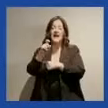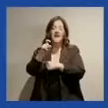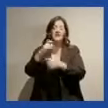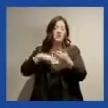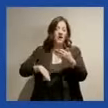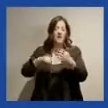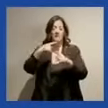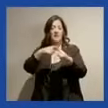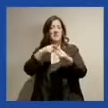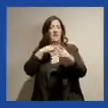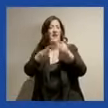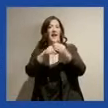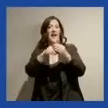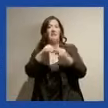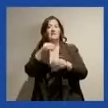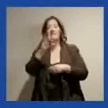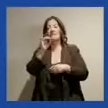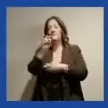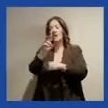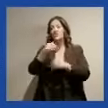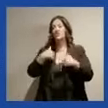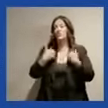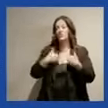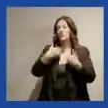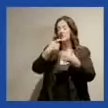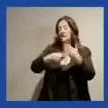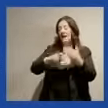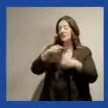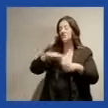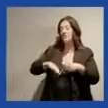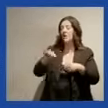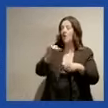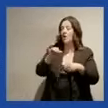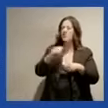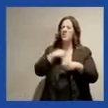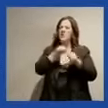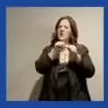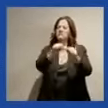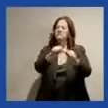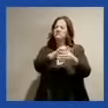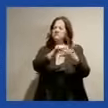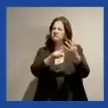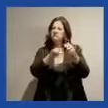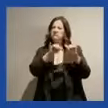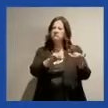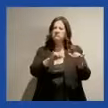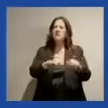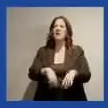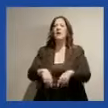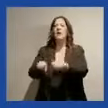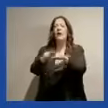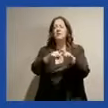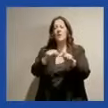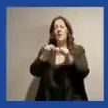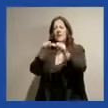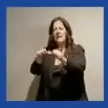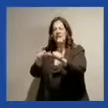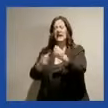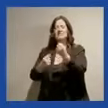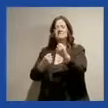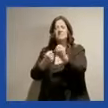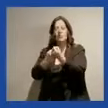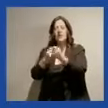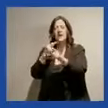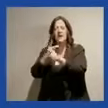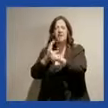want to hold the line, maintain those credits because we think they're important. We also want to maintain our healthcare expansion across the board, regardless of ability to